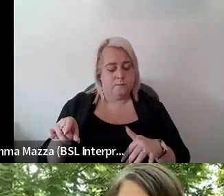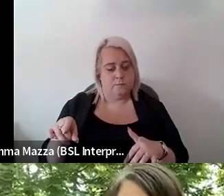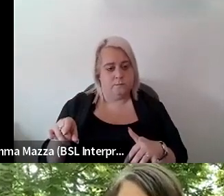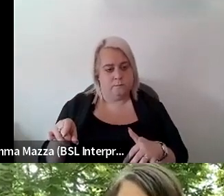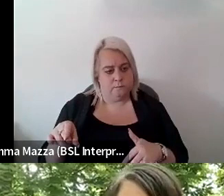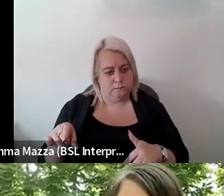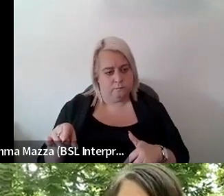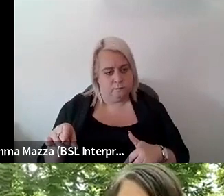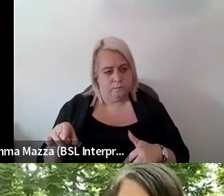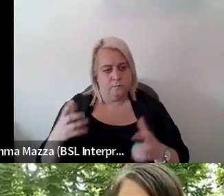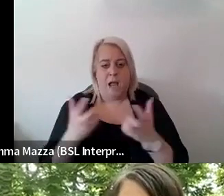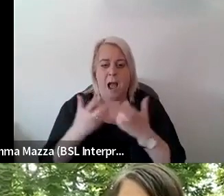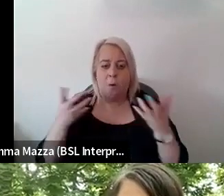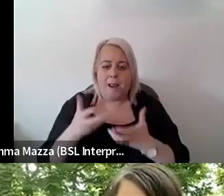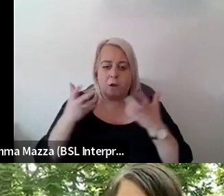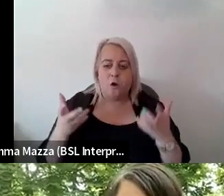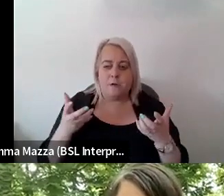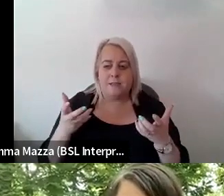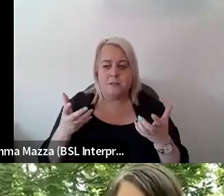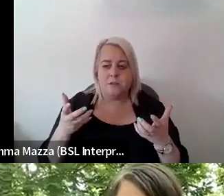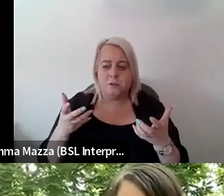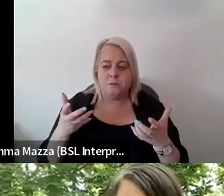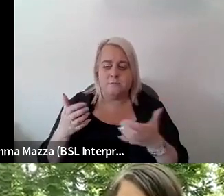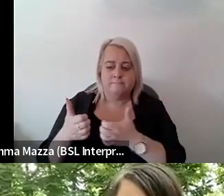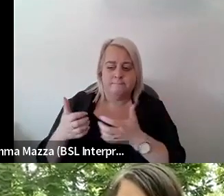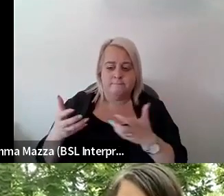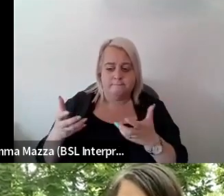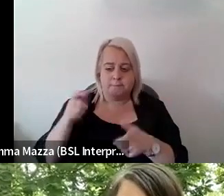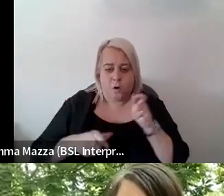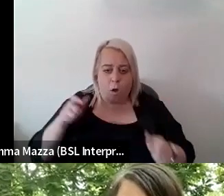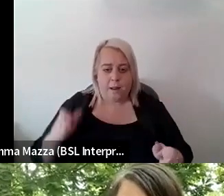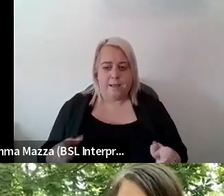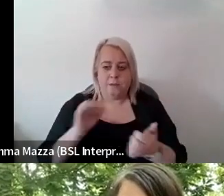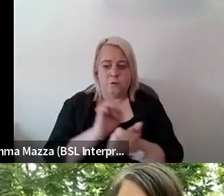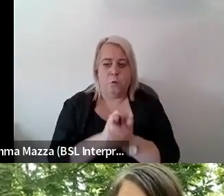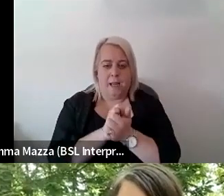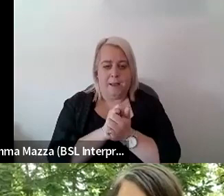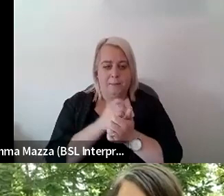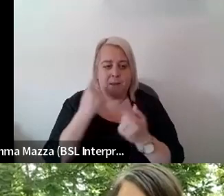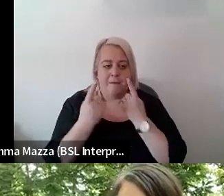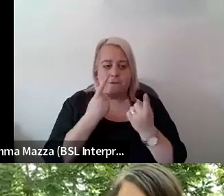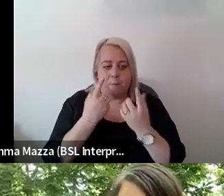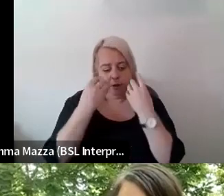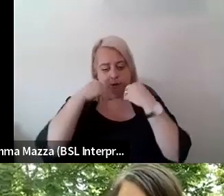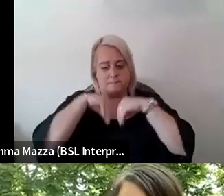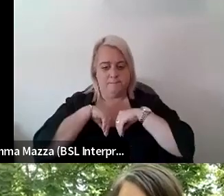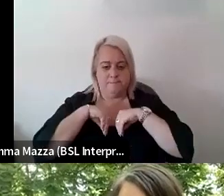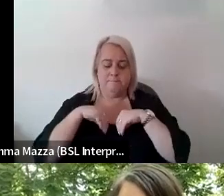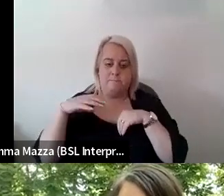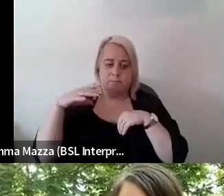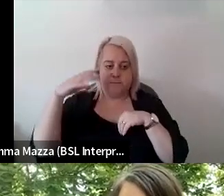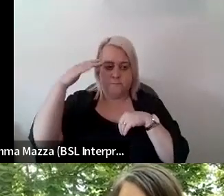do we encourage and convince our colleagues to keep these suggestions in mind when creating content or when creating